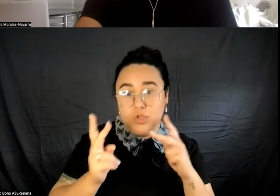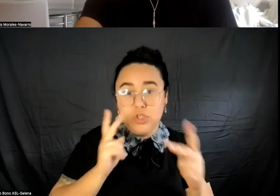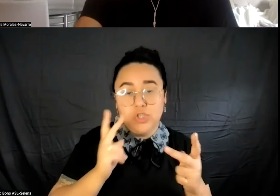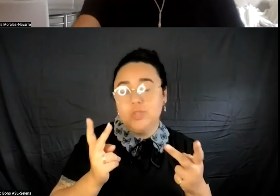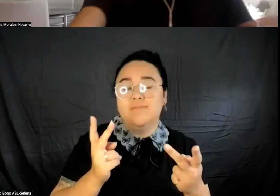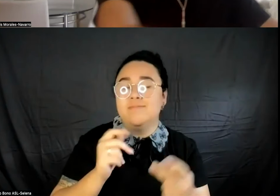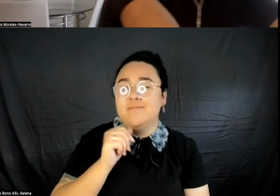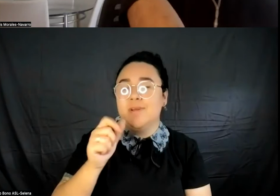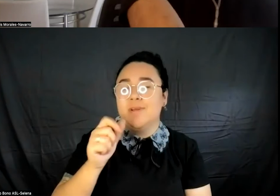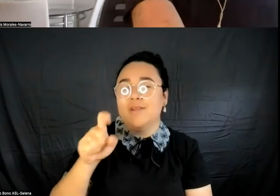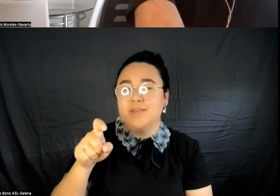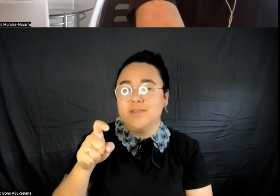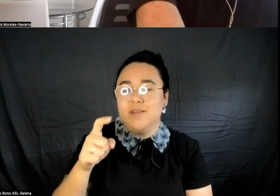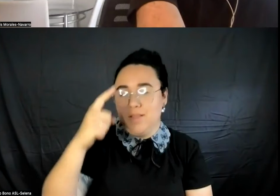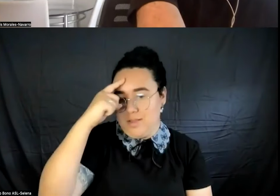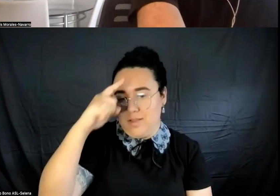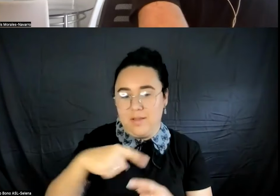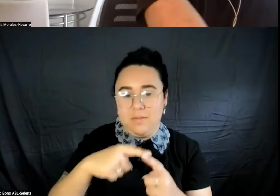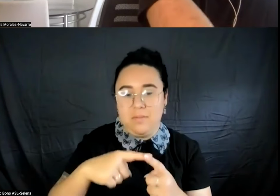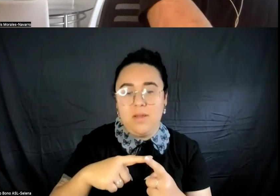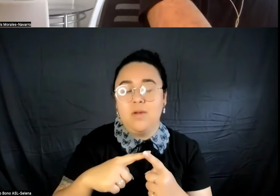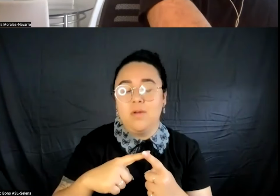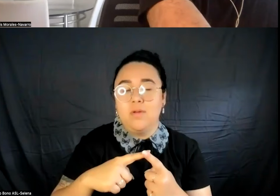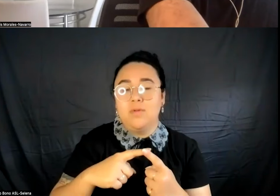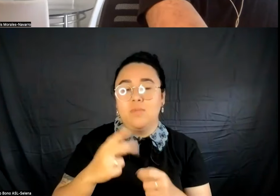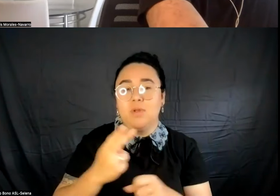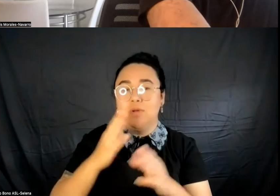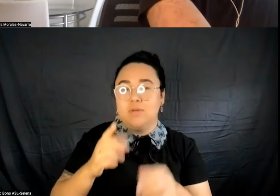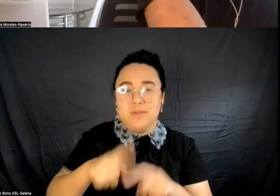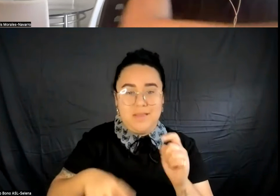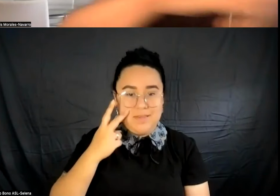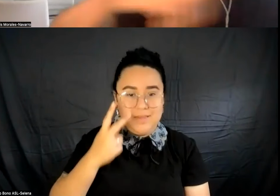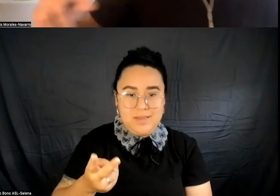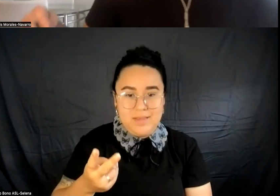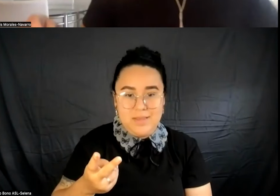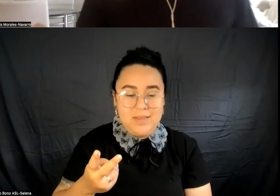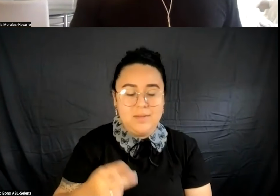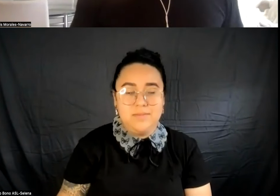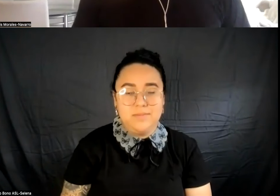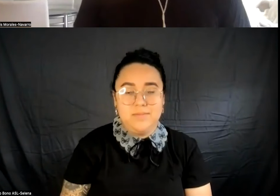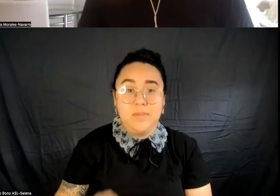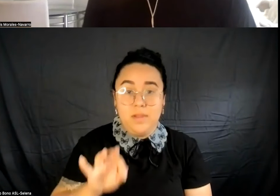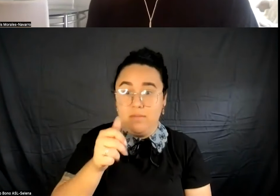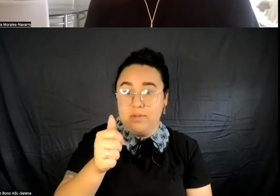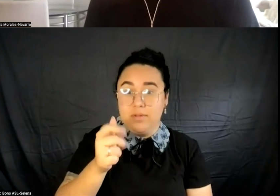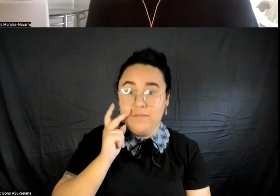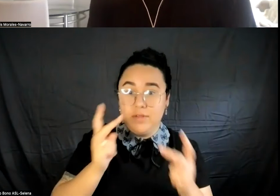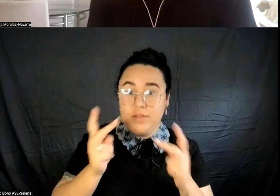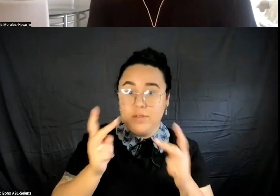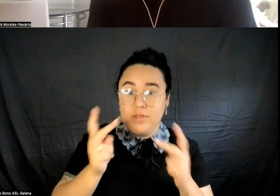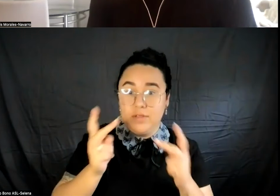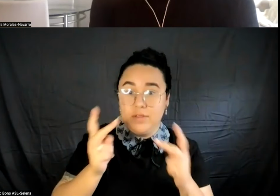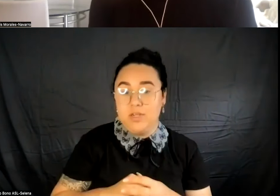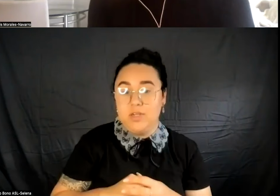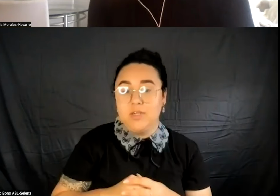don't necessarily think about what users can't see. And because, I mean, if you're a visual designer, then that